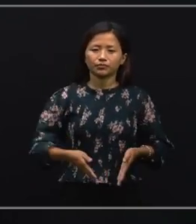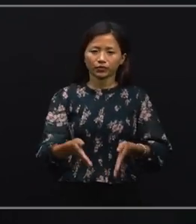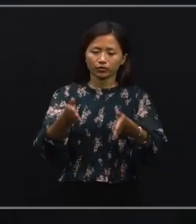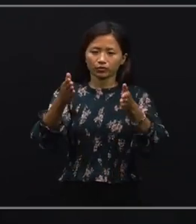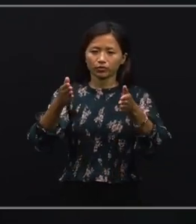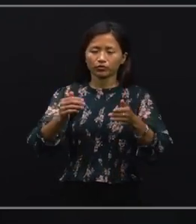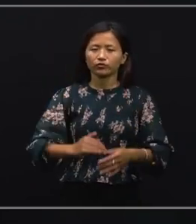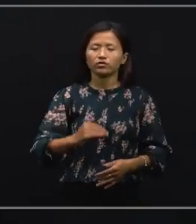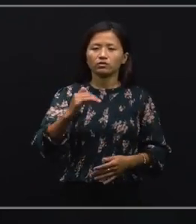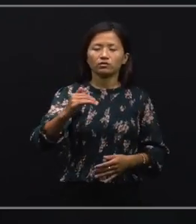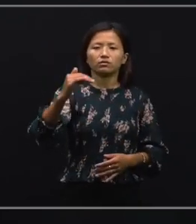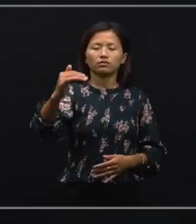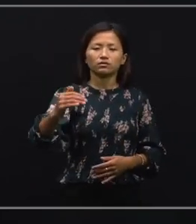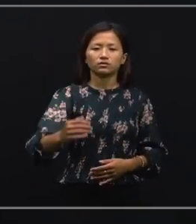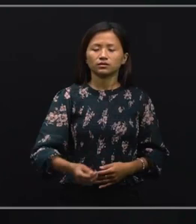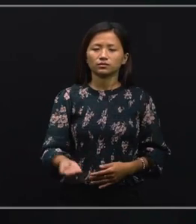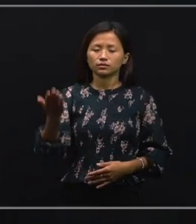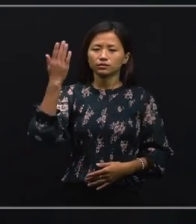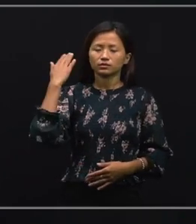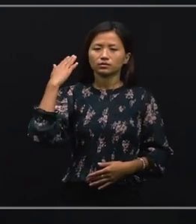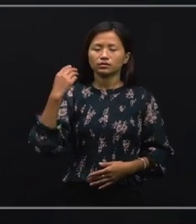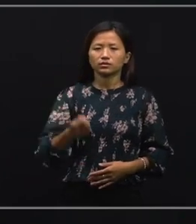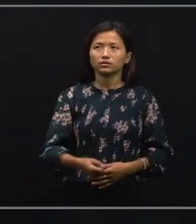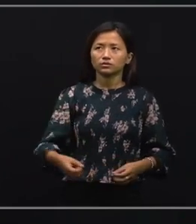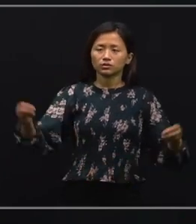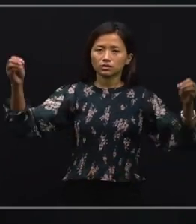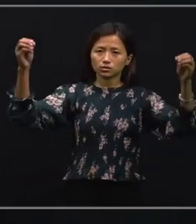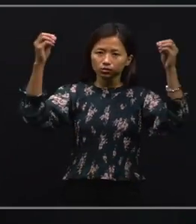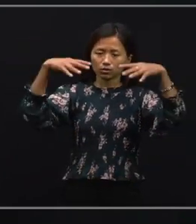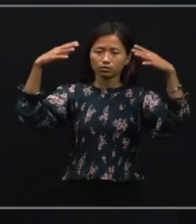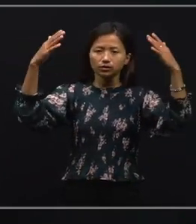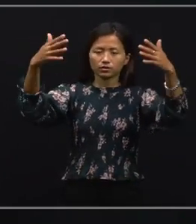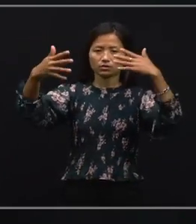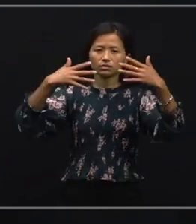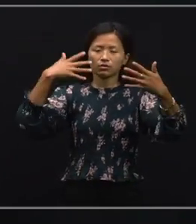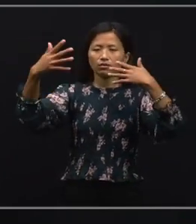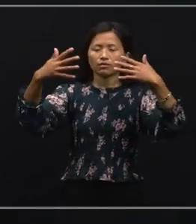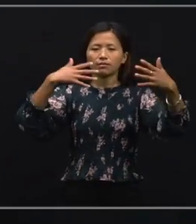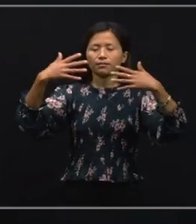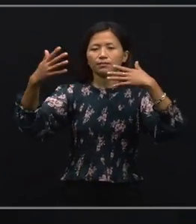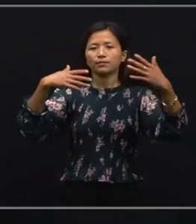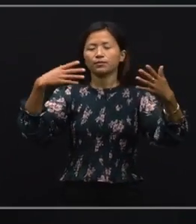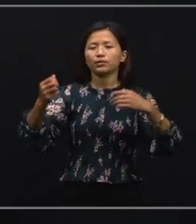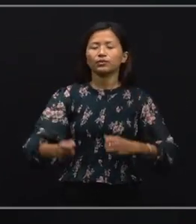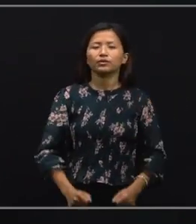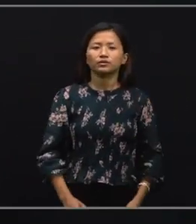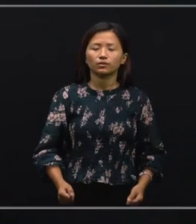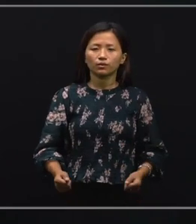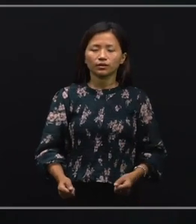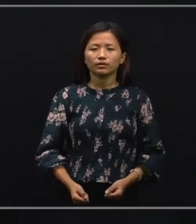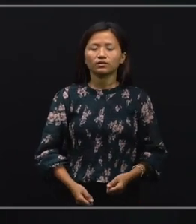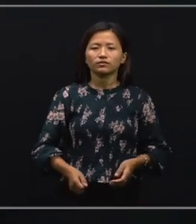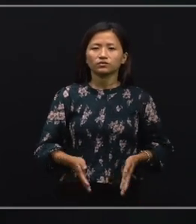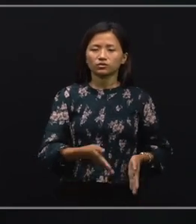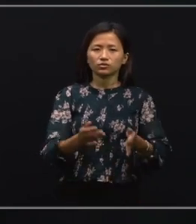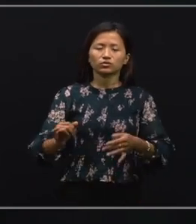this, the weather at that present moment is a very stormy weather. So even if you don't travel by water, or even